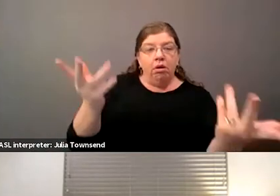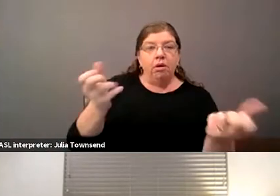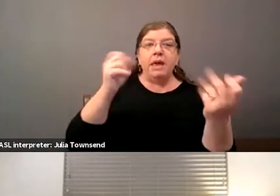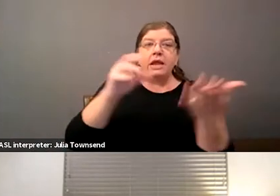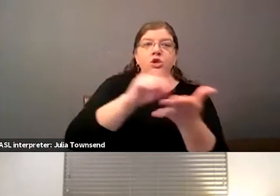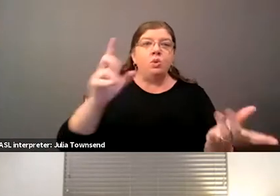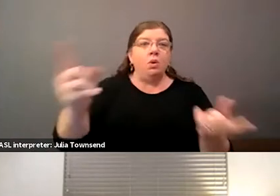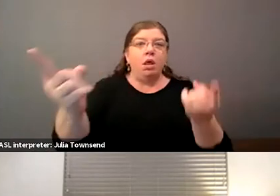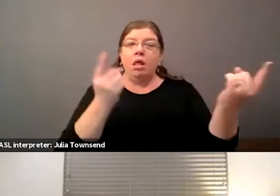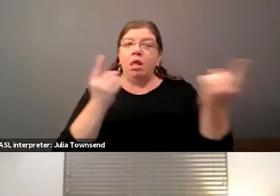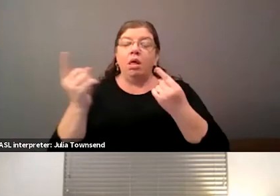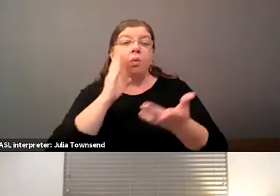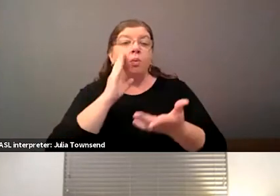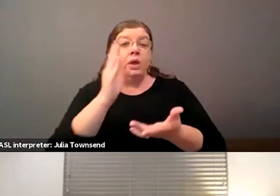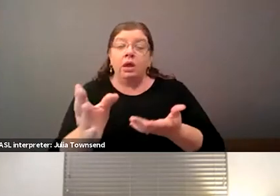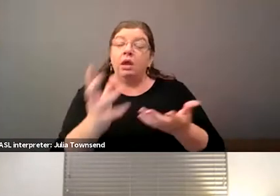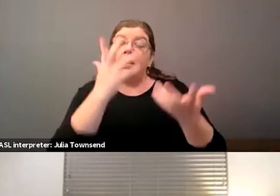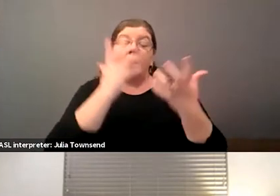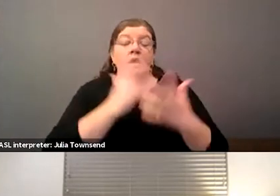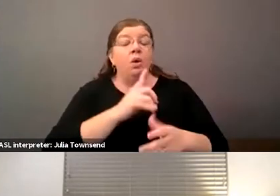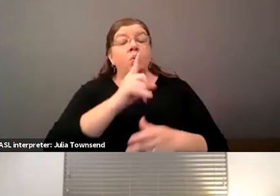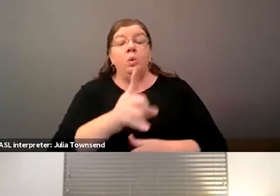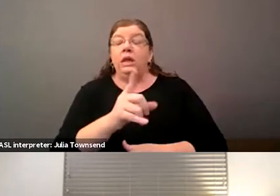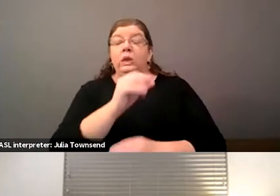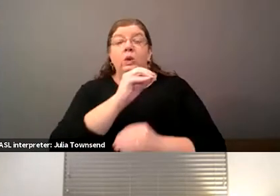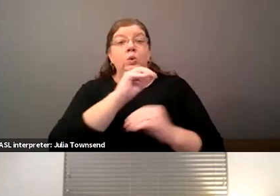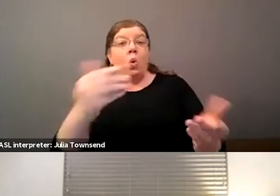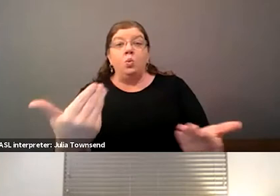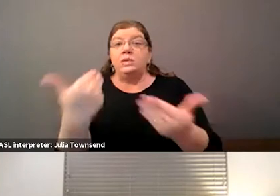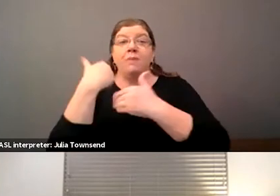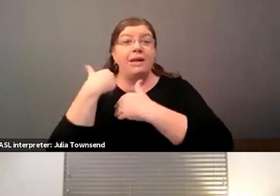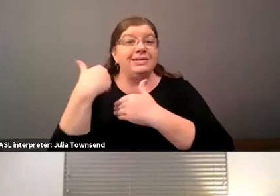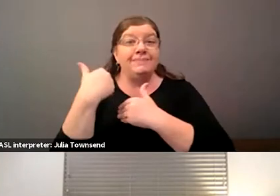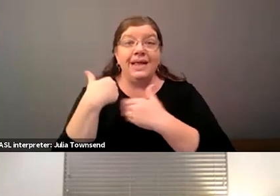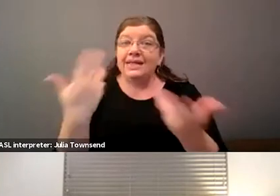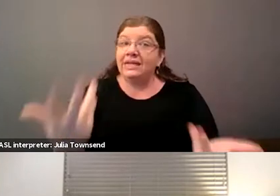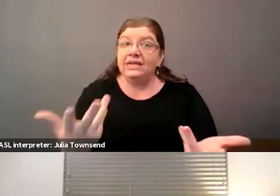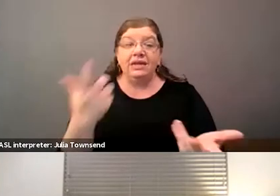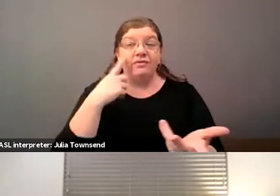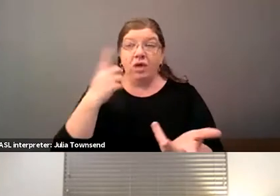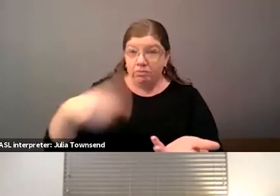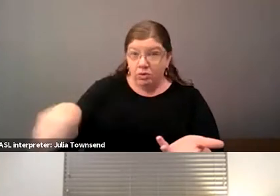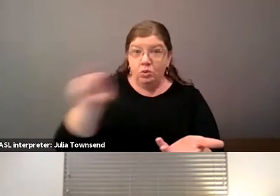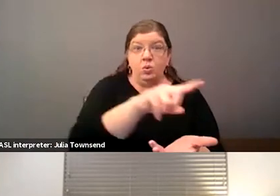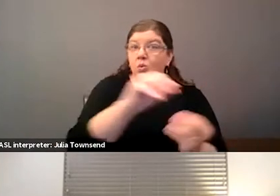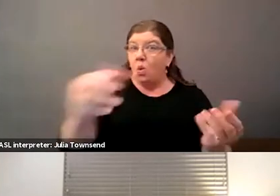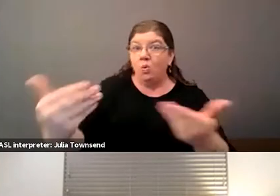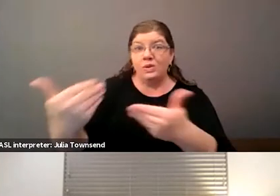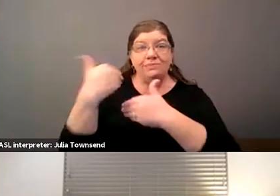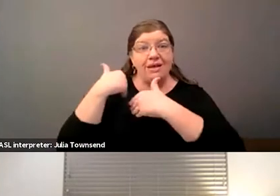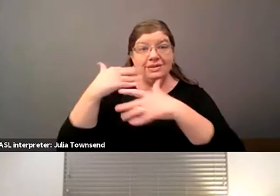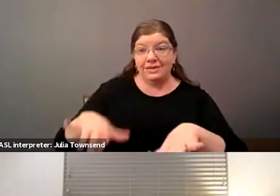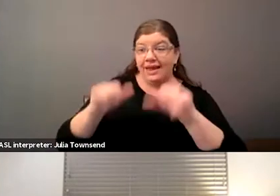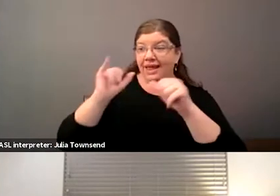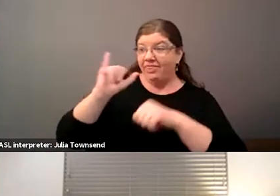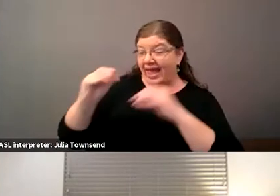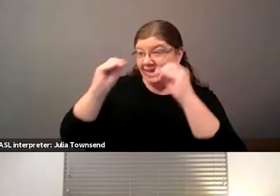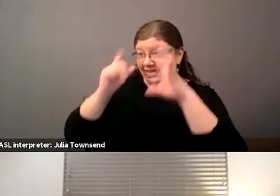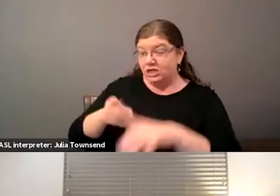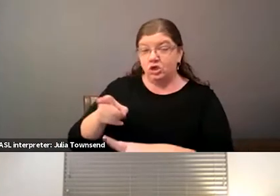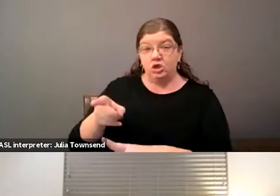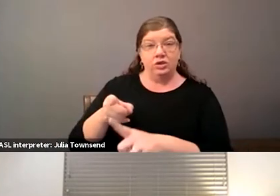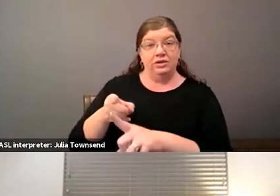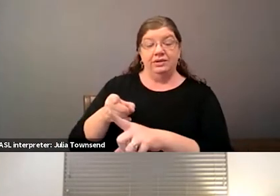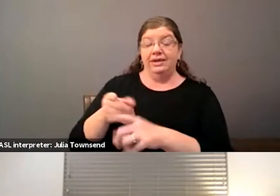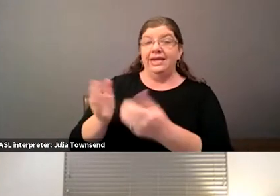come forward but there is really a lack of responsibility on your part for not taking that teacher even